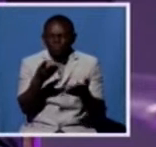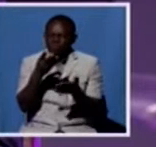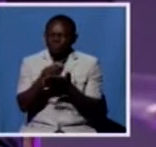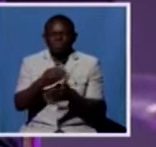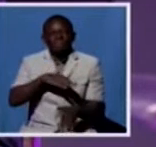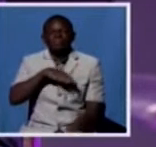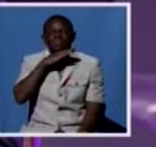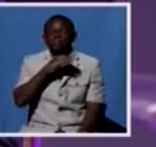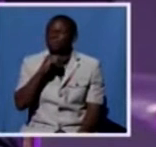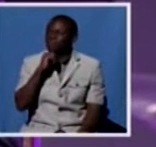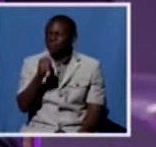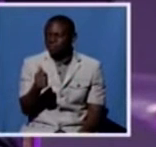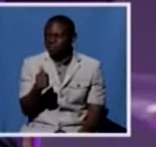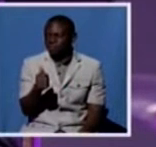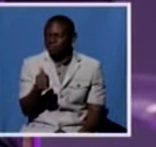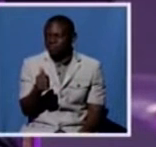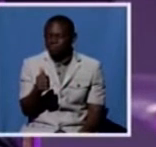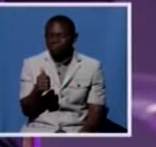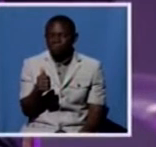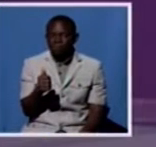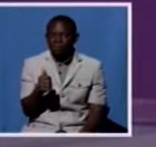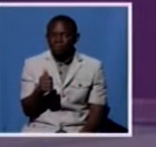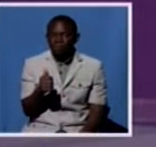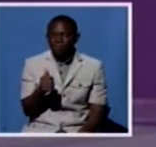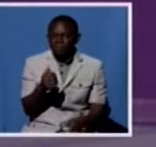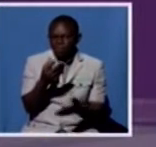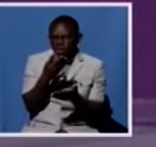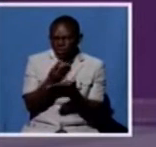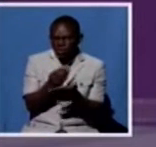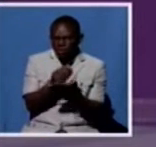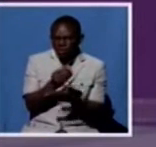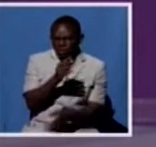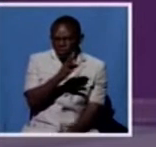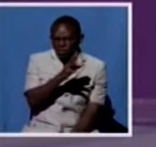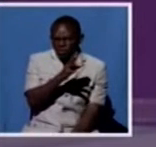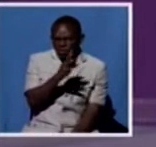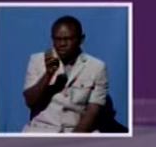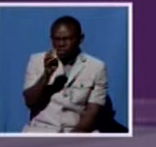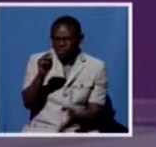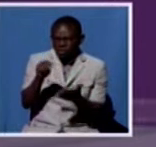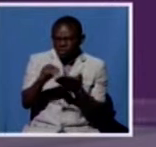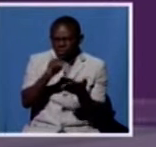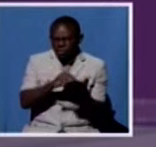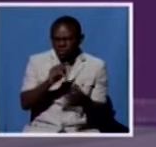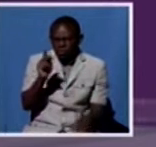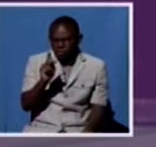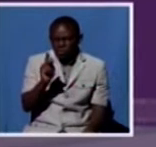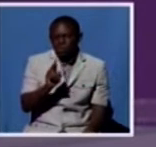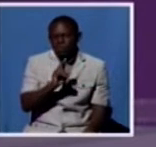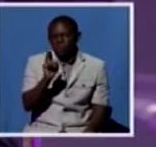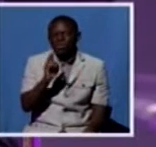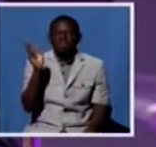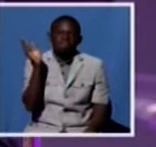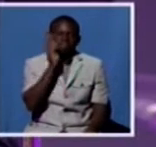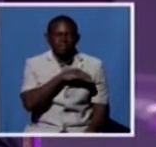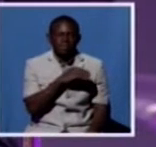we are moving there. We've used about 500 million kwacha on periodic and routine maintenance. Out